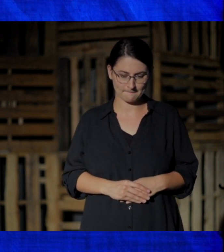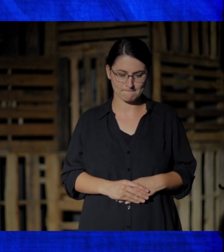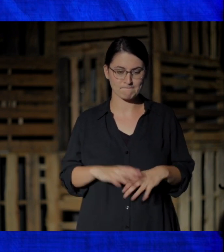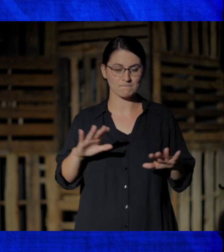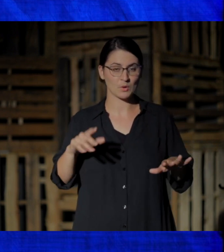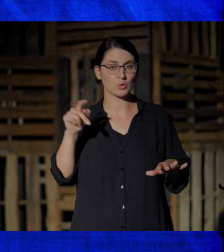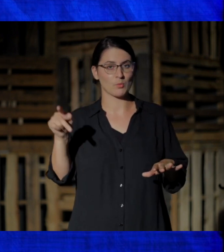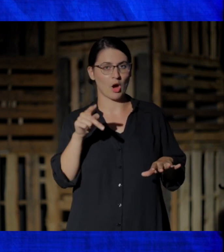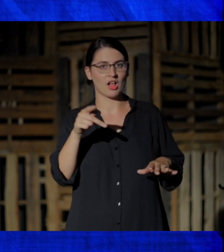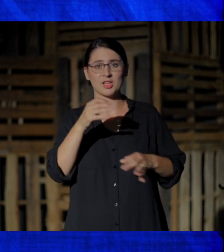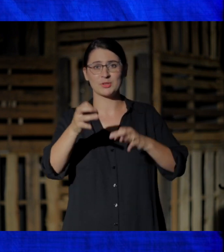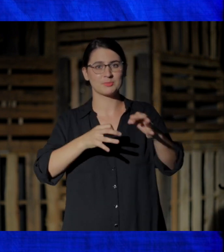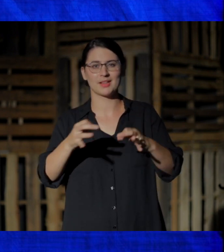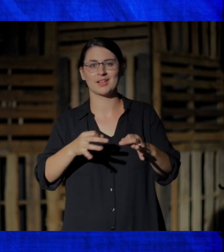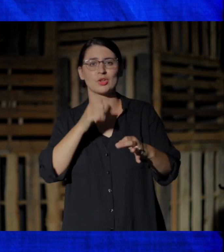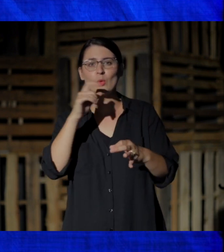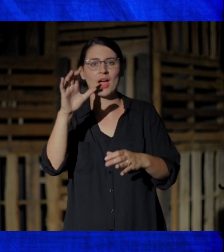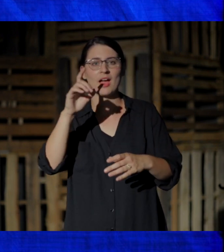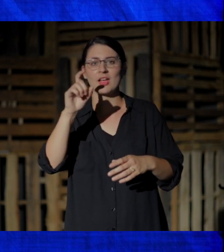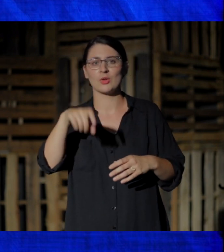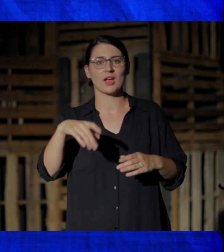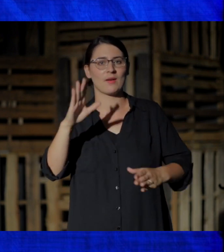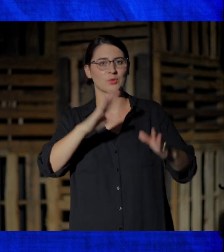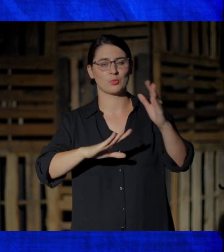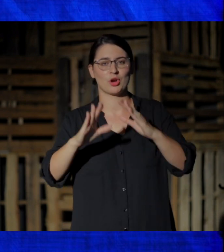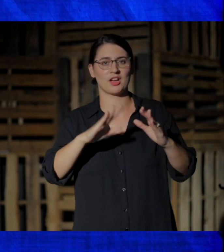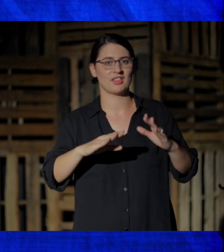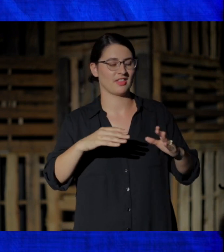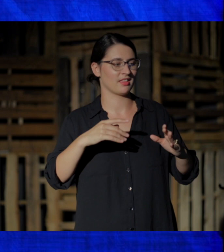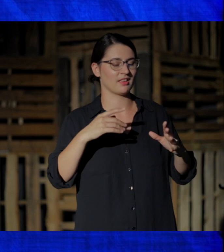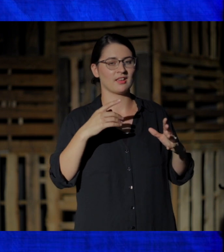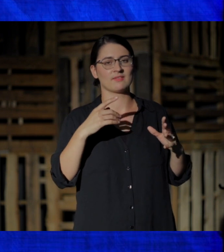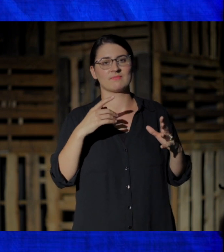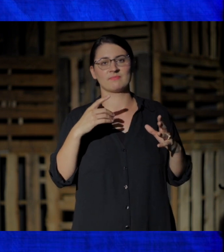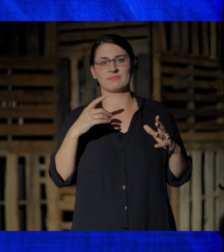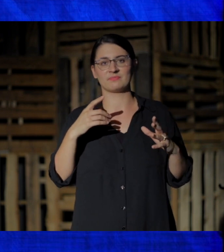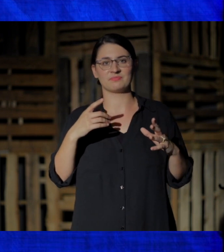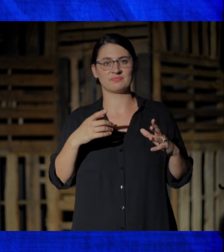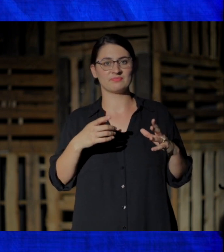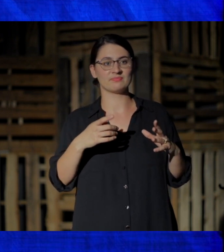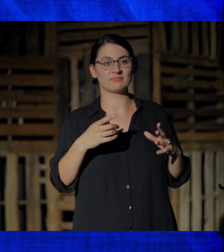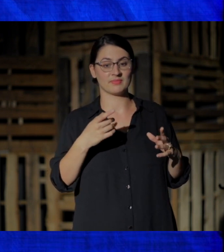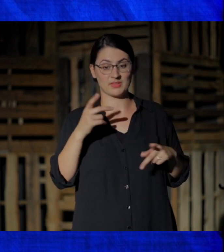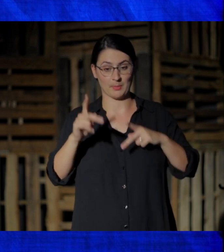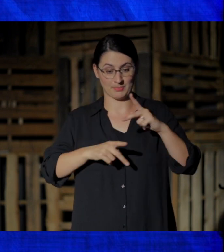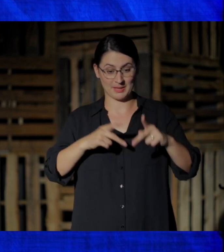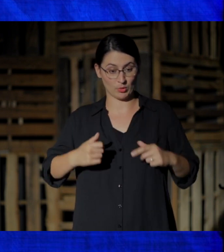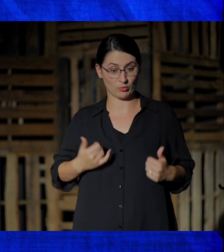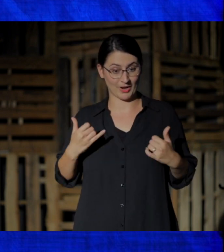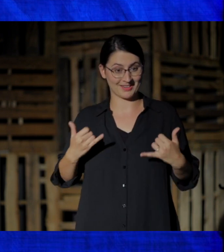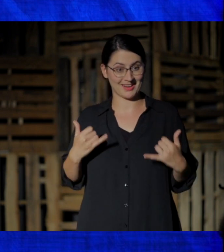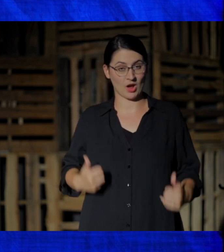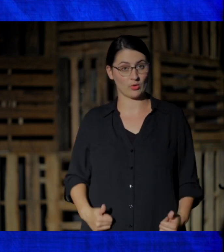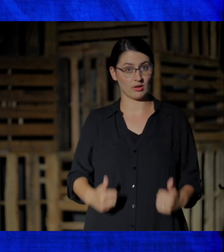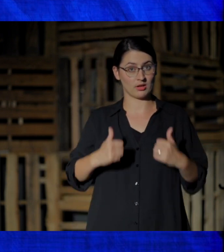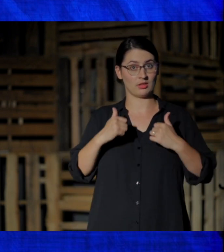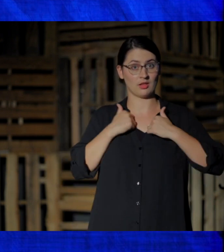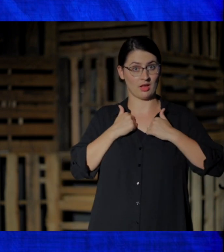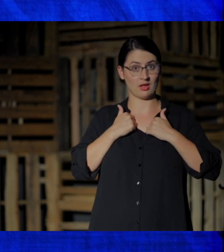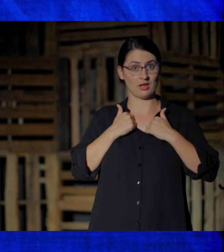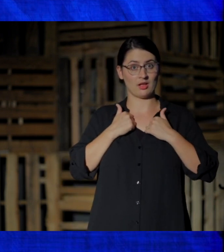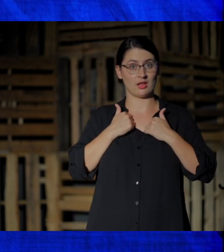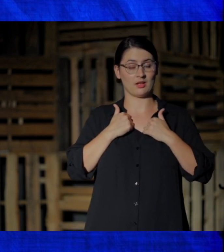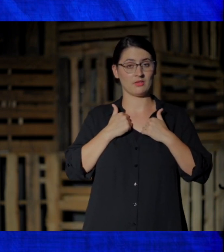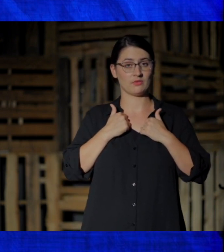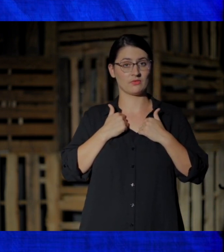don't need to worry about this. Those who are alive or left at the coming of the Lord will not precede those who've fallen asleep. There's something he's going to